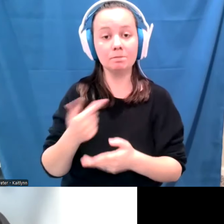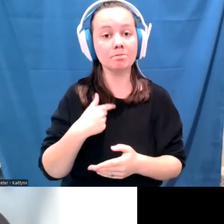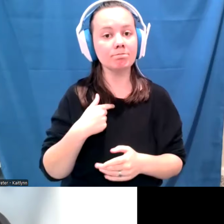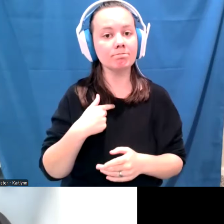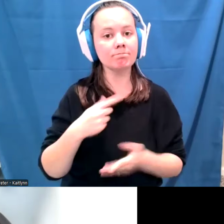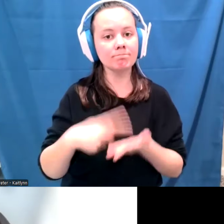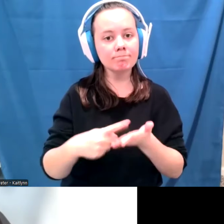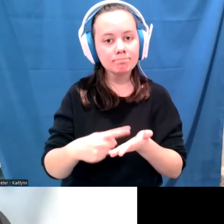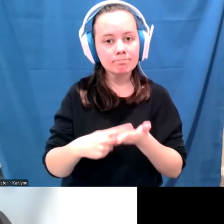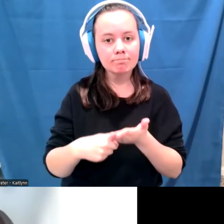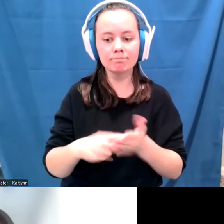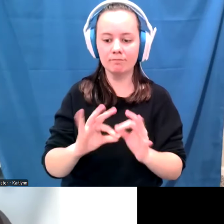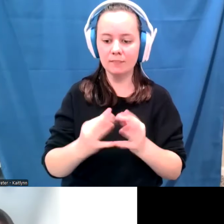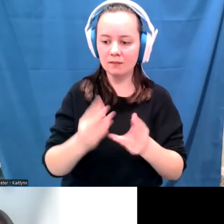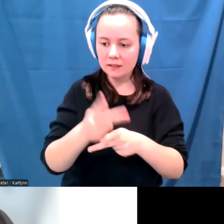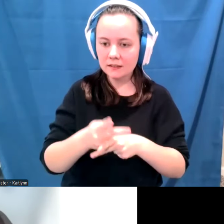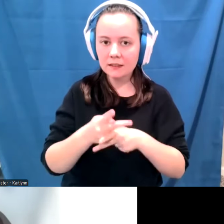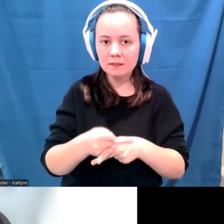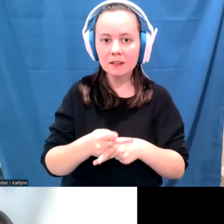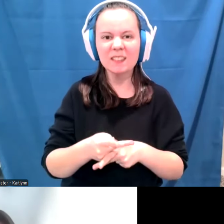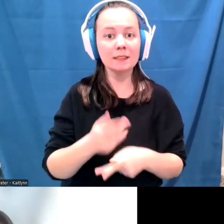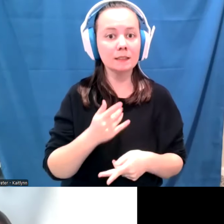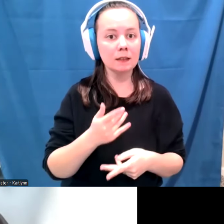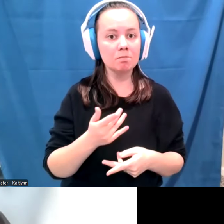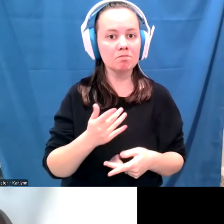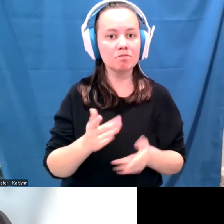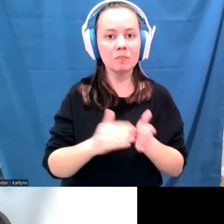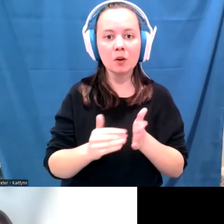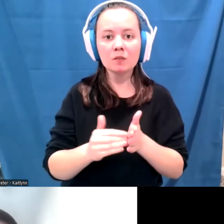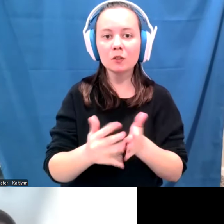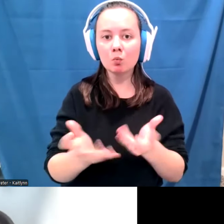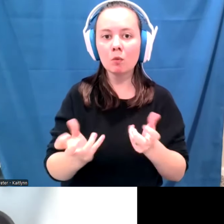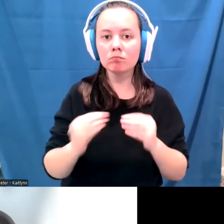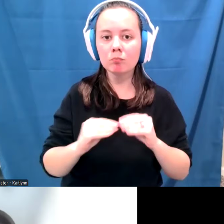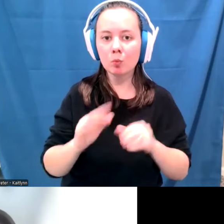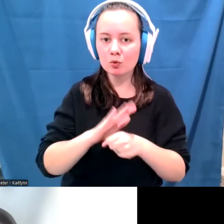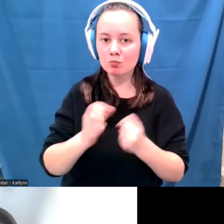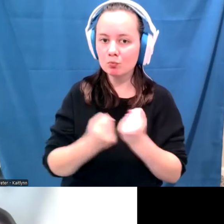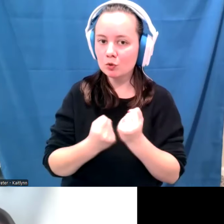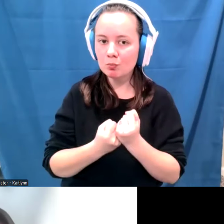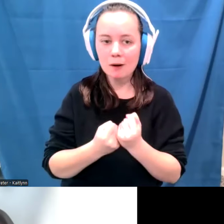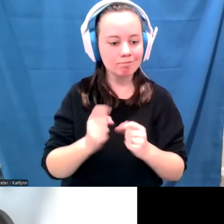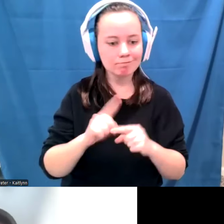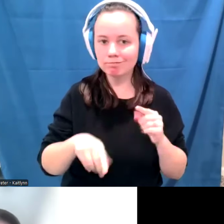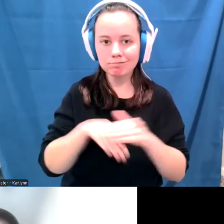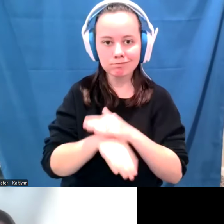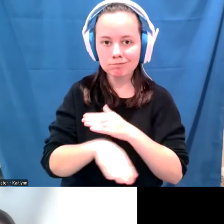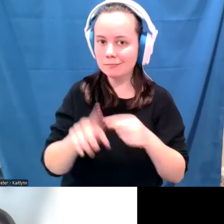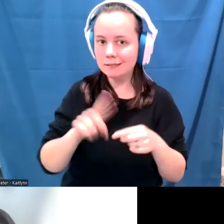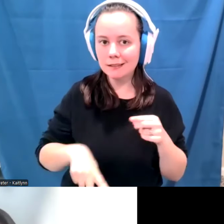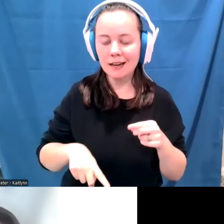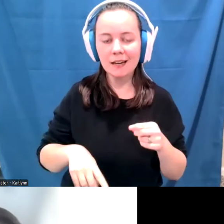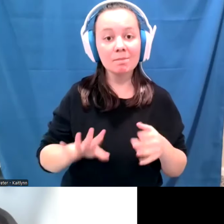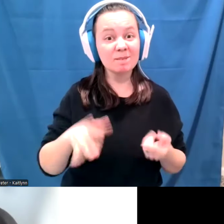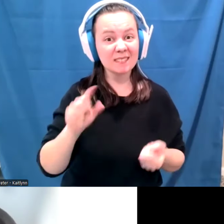care recipients who are often seeking home care supports, but can't access them. And this lack of